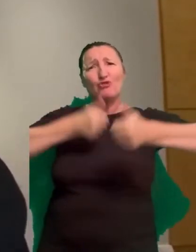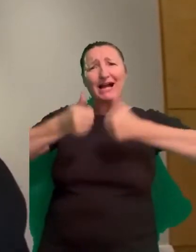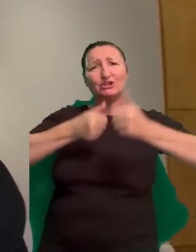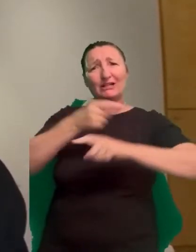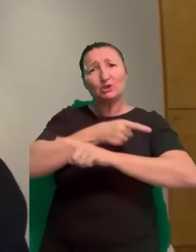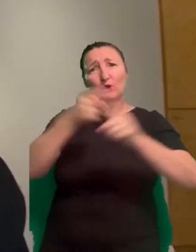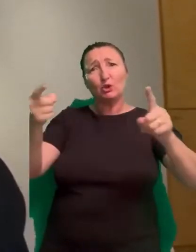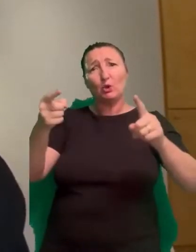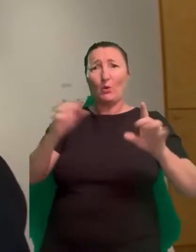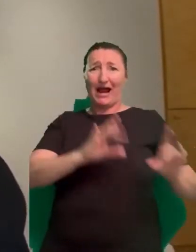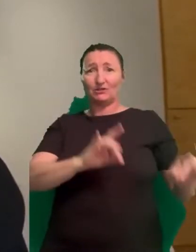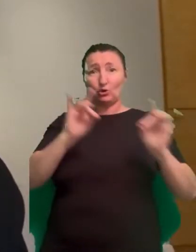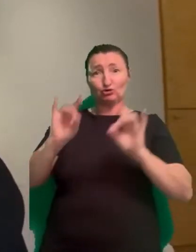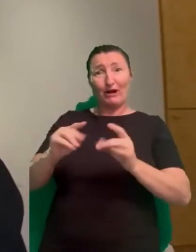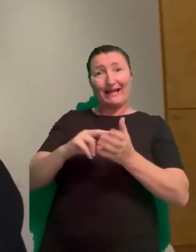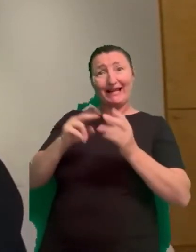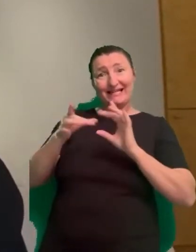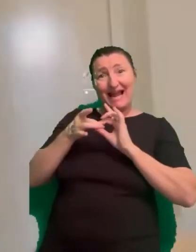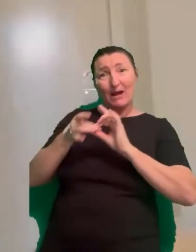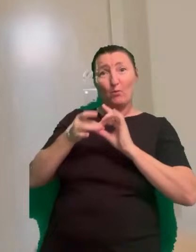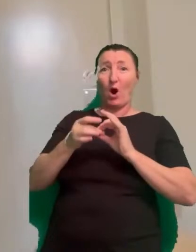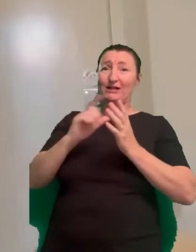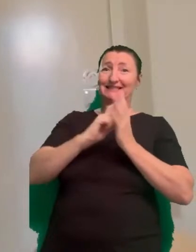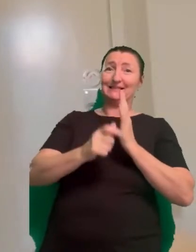at Australian Network on Disability.